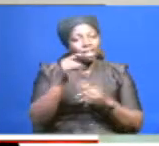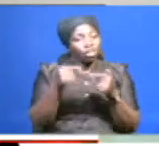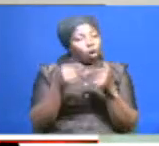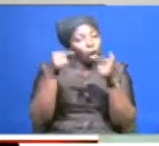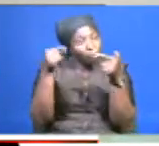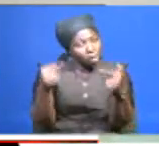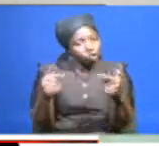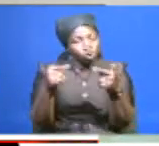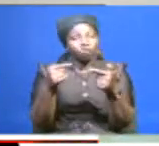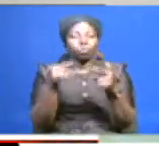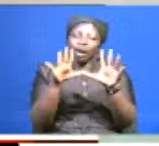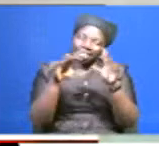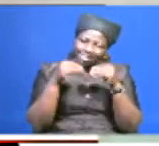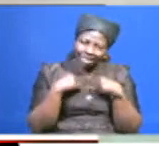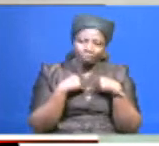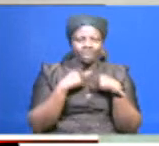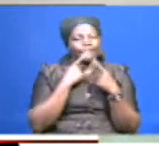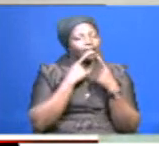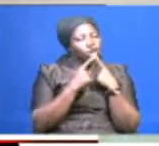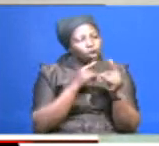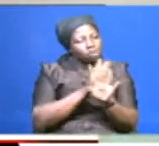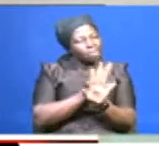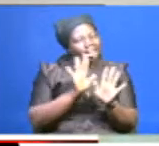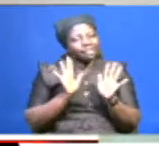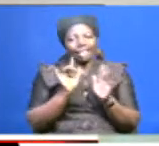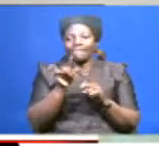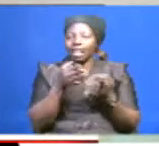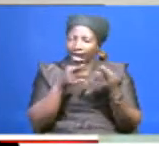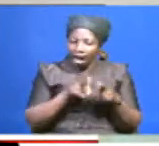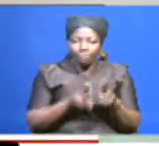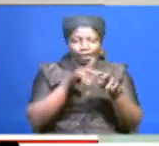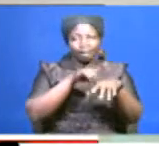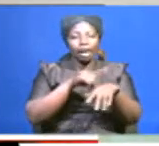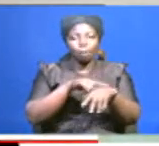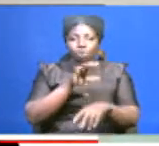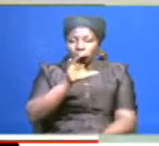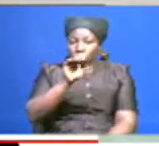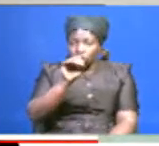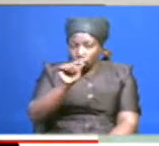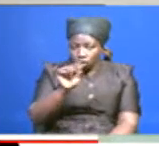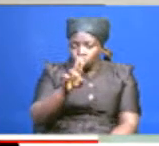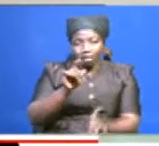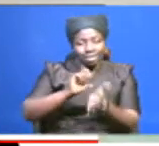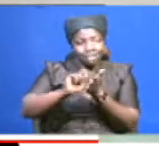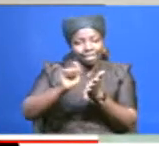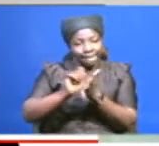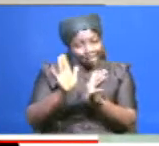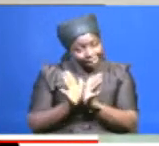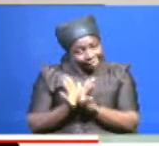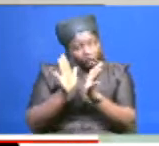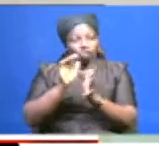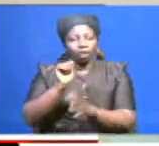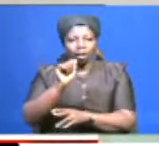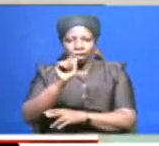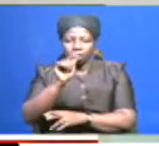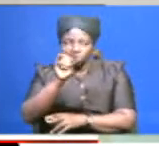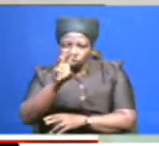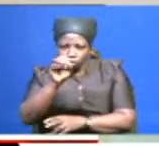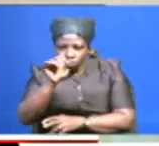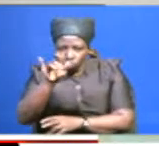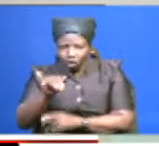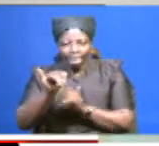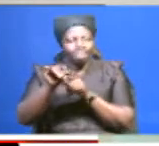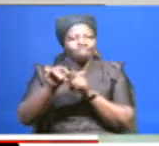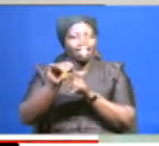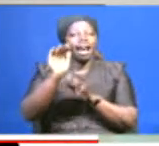bipartisan talks. This coming as the Central Organization of Trade Union Secretary General Francis Atwoli urging workers